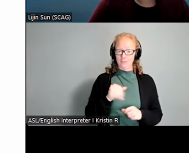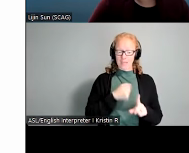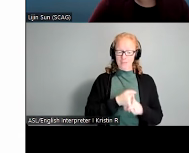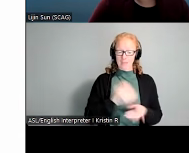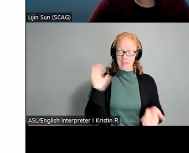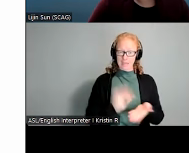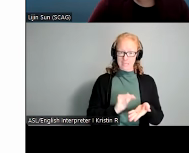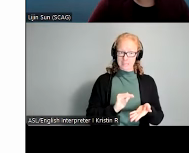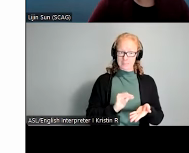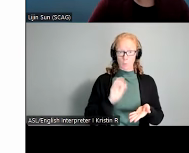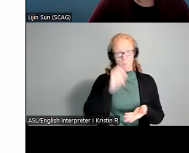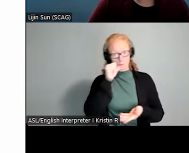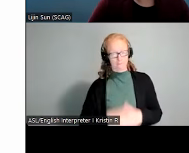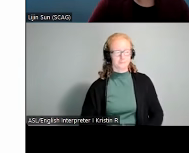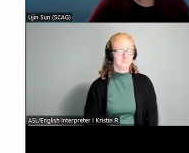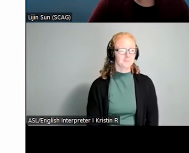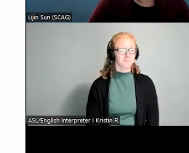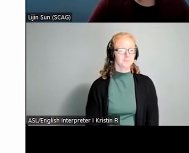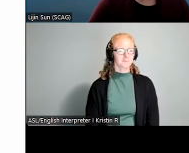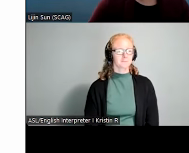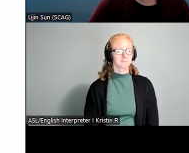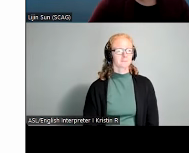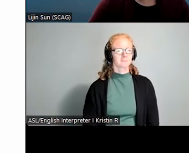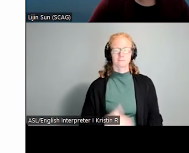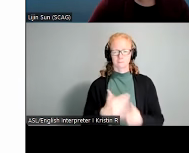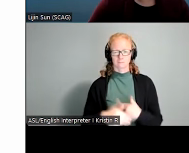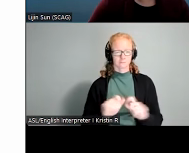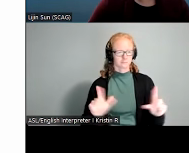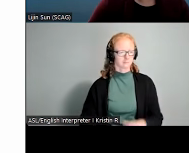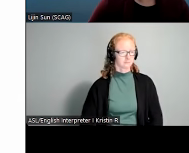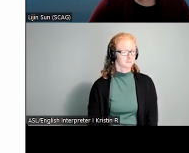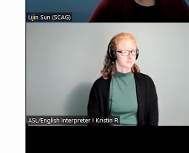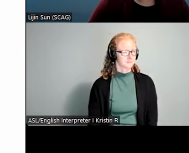than significant. Next slide.